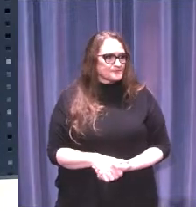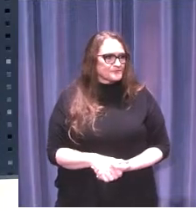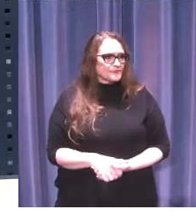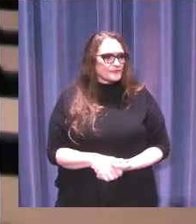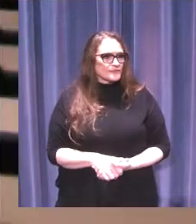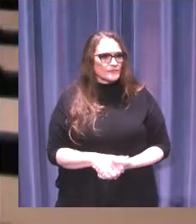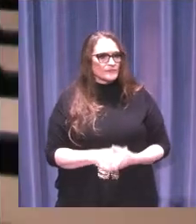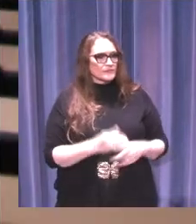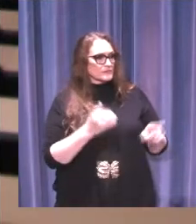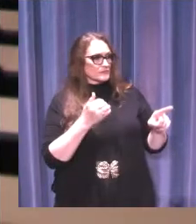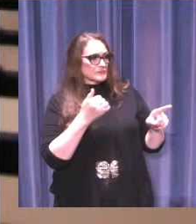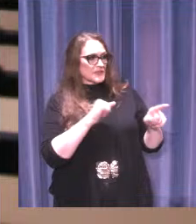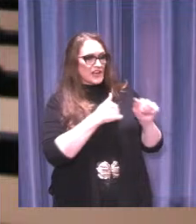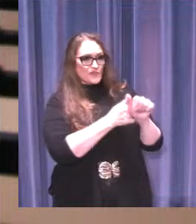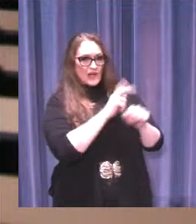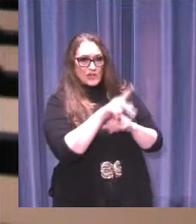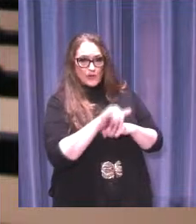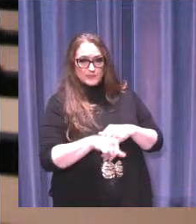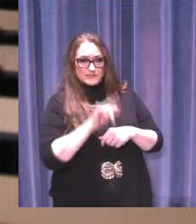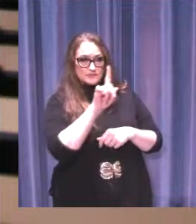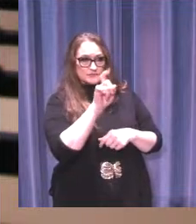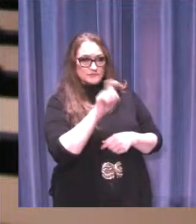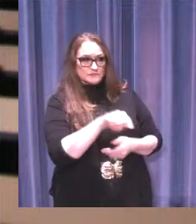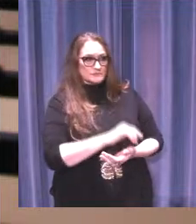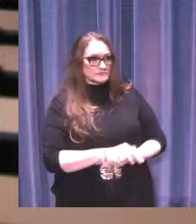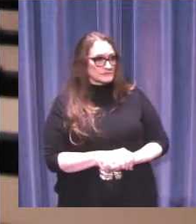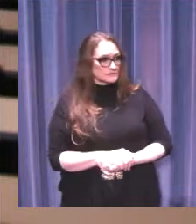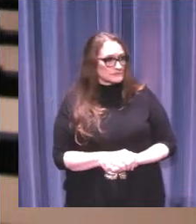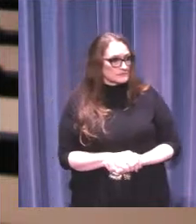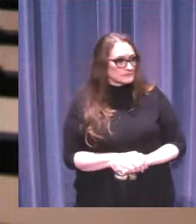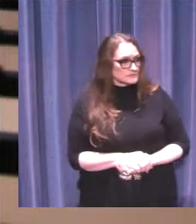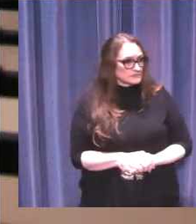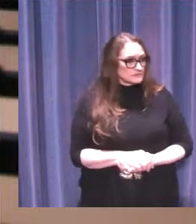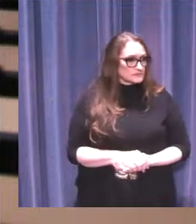Are there any follow-ups to that question?